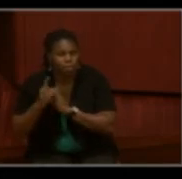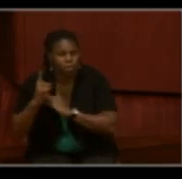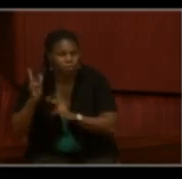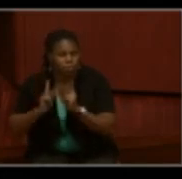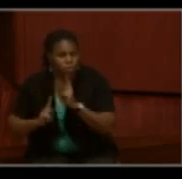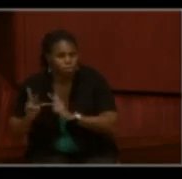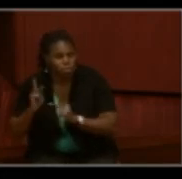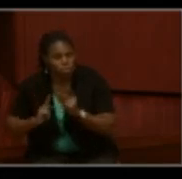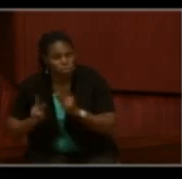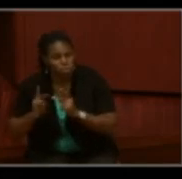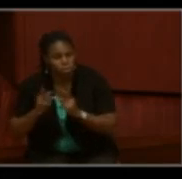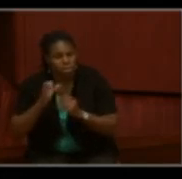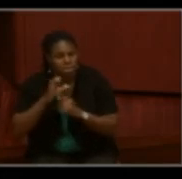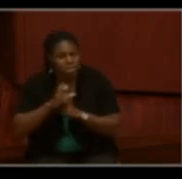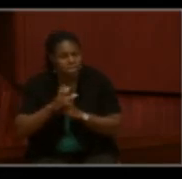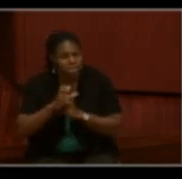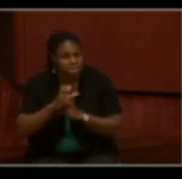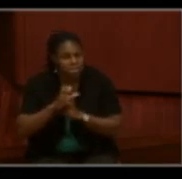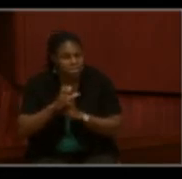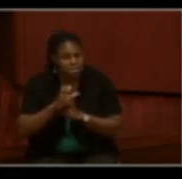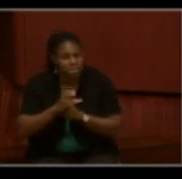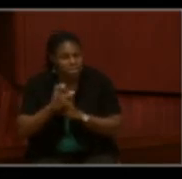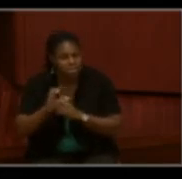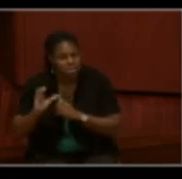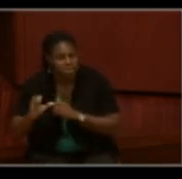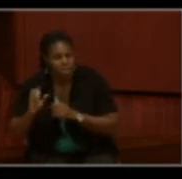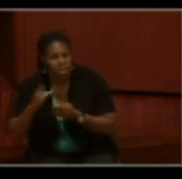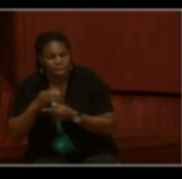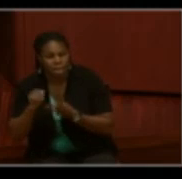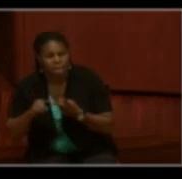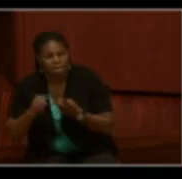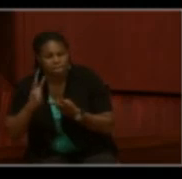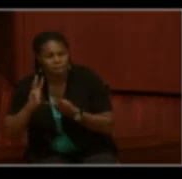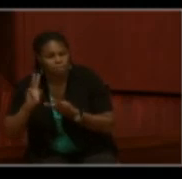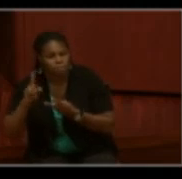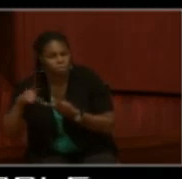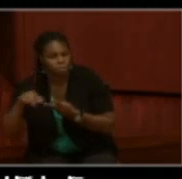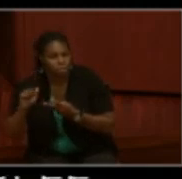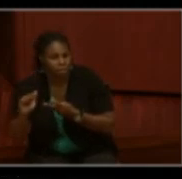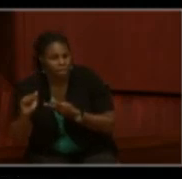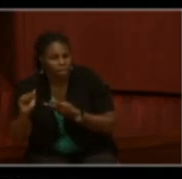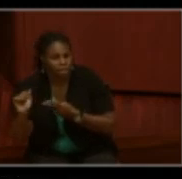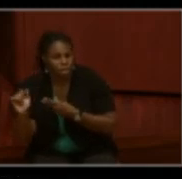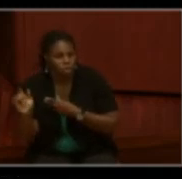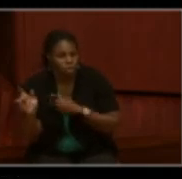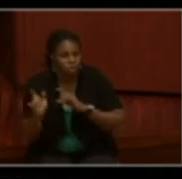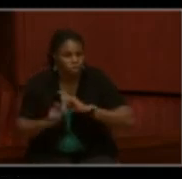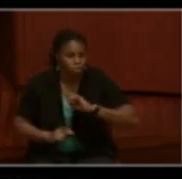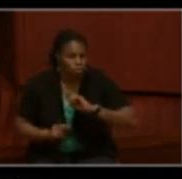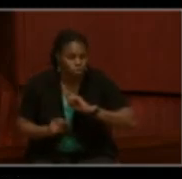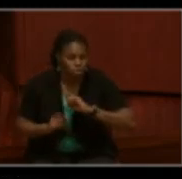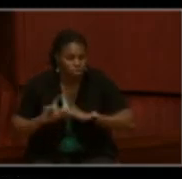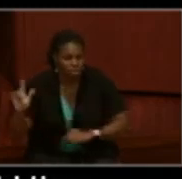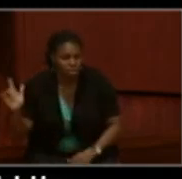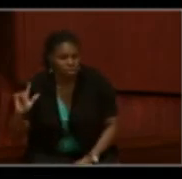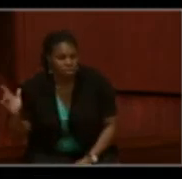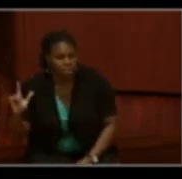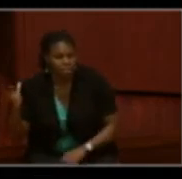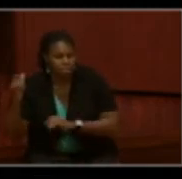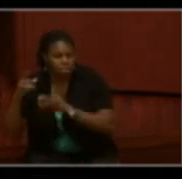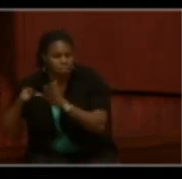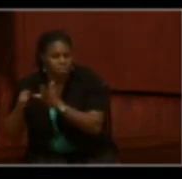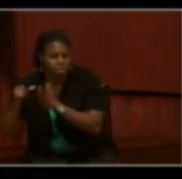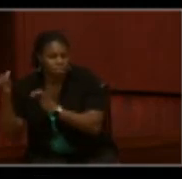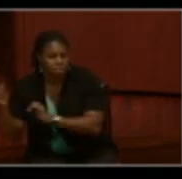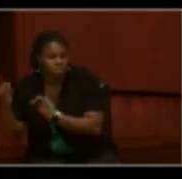the CCC and the WPA. On the left-hand side is the first page of an individual record